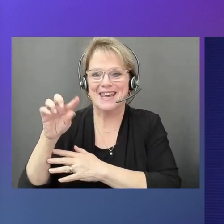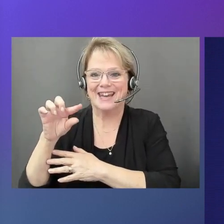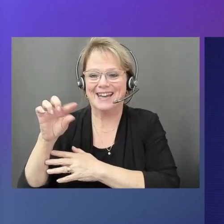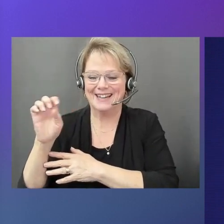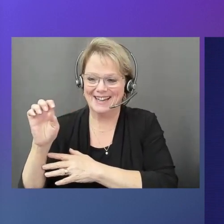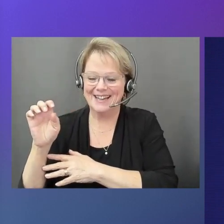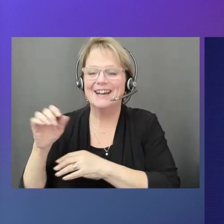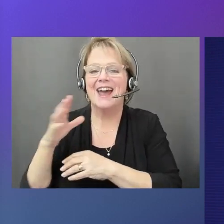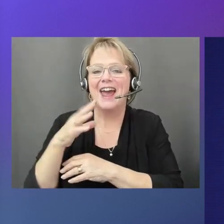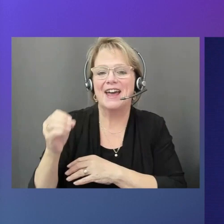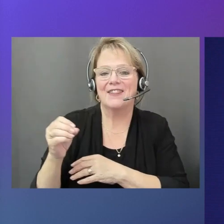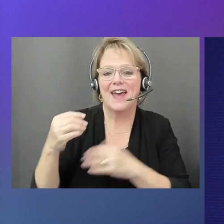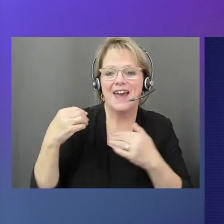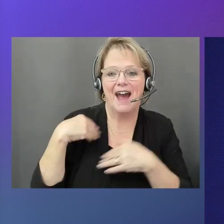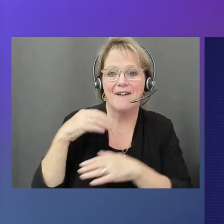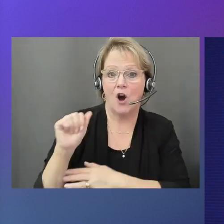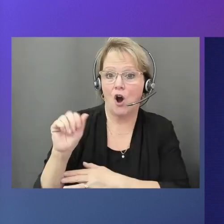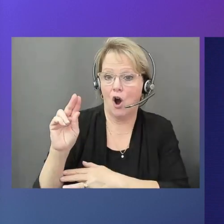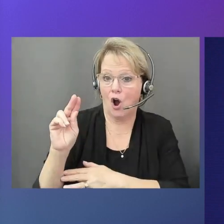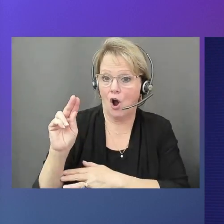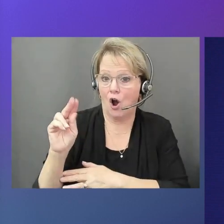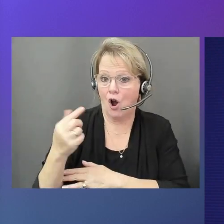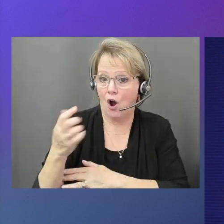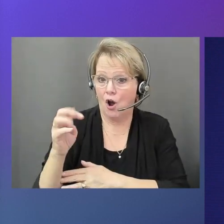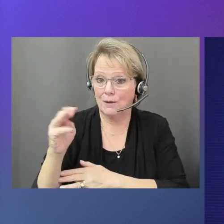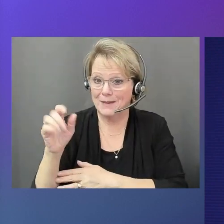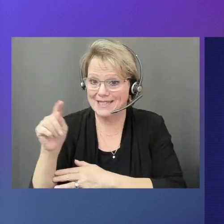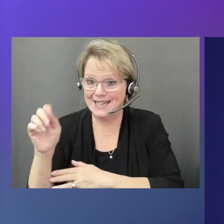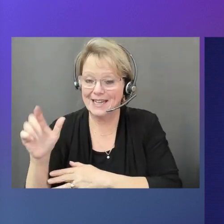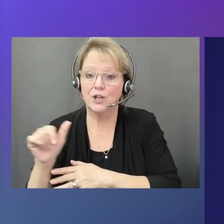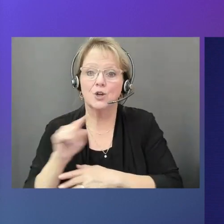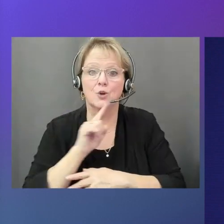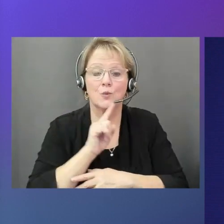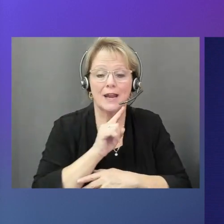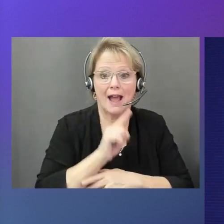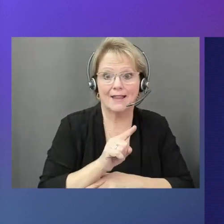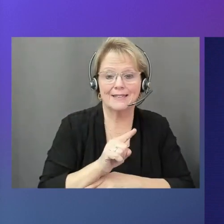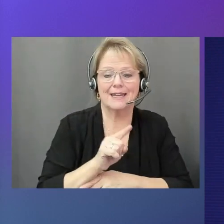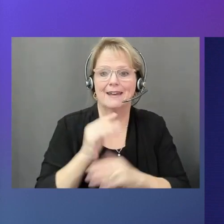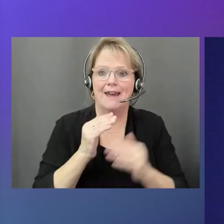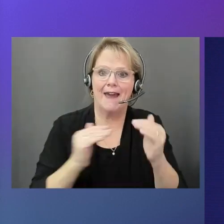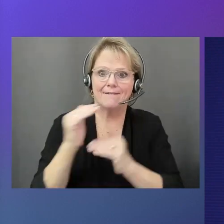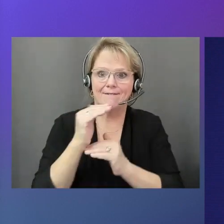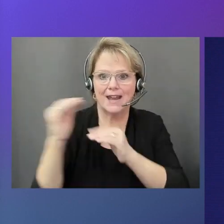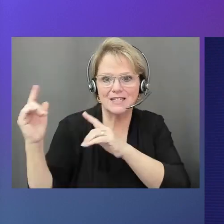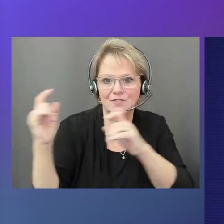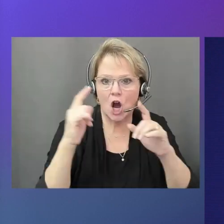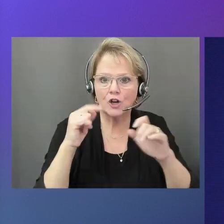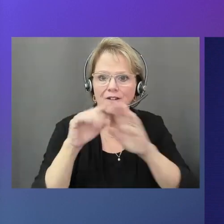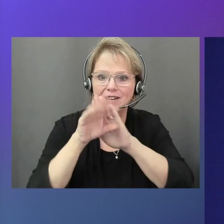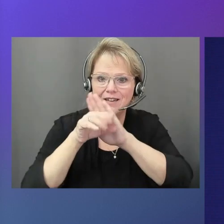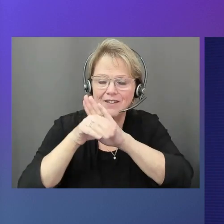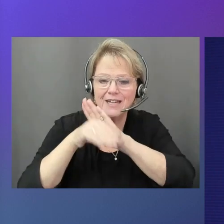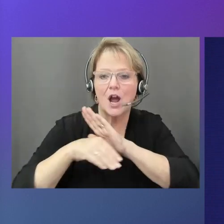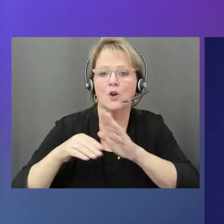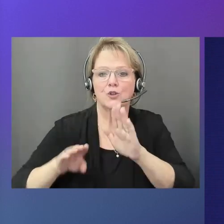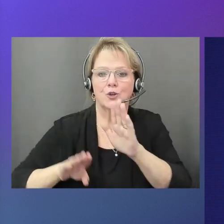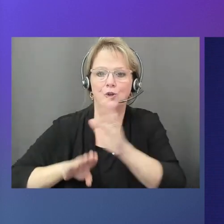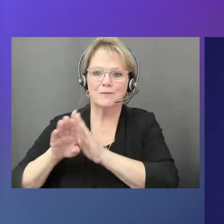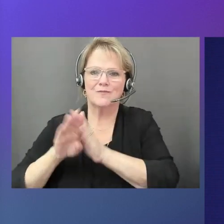IoT, augmented reality, and virtual reality, and advanced photography and video in order to develop the first ever 5G